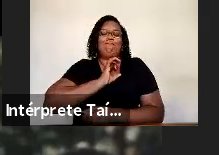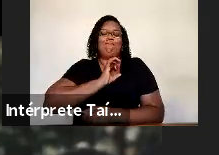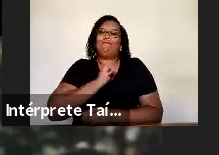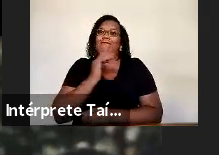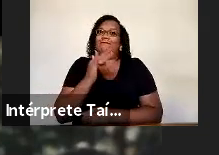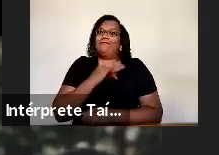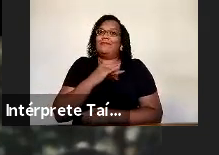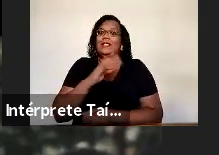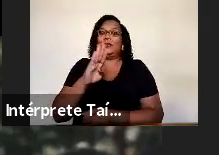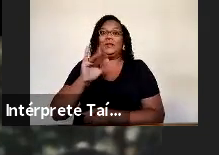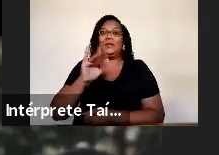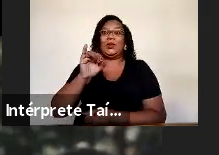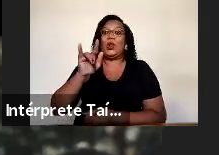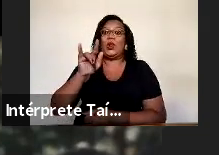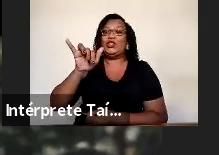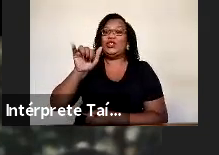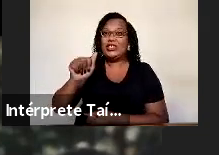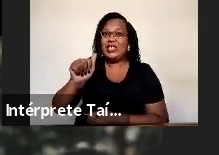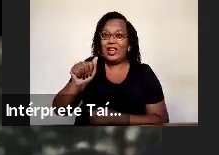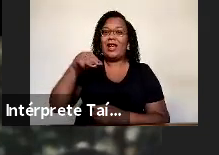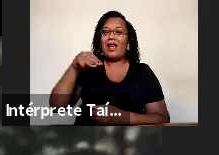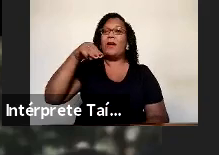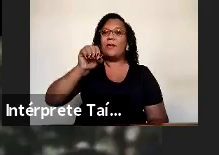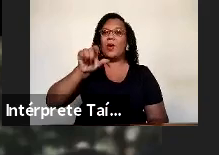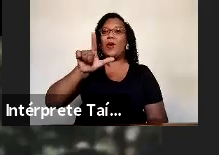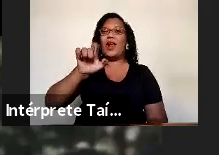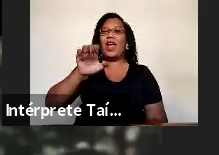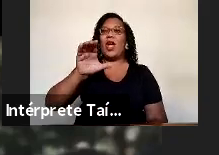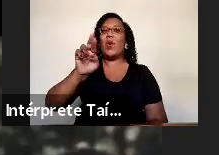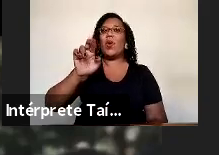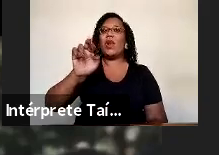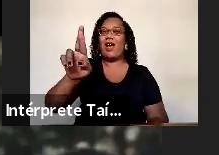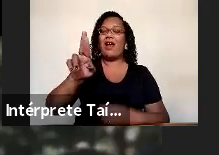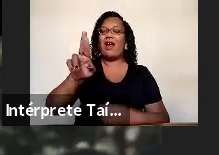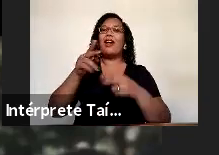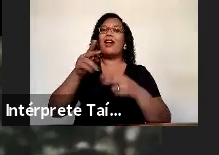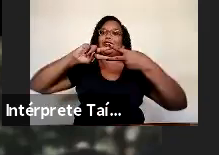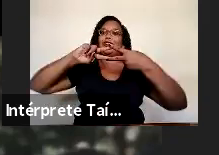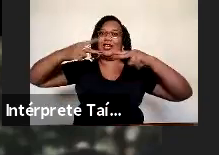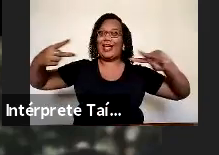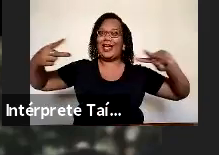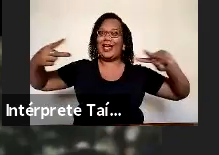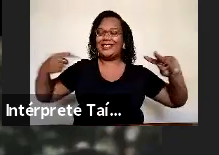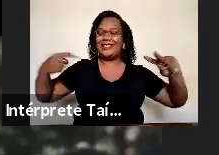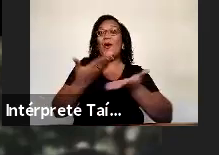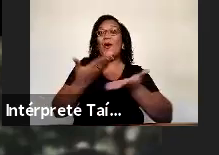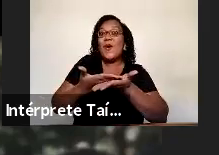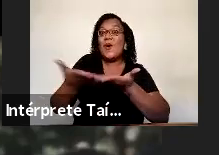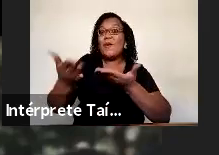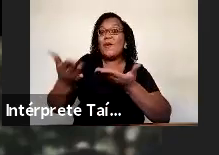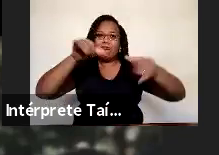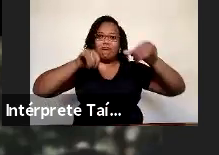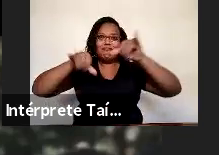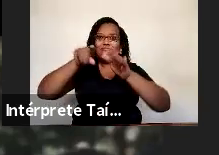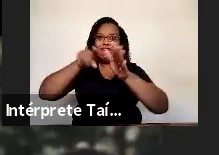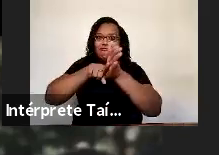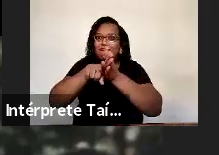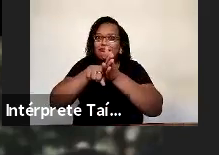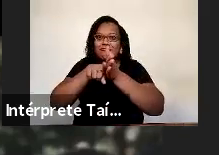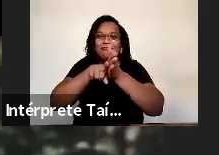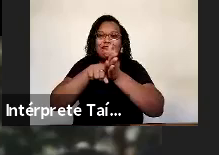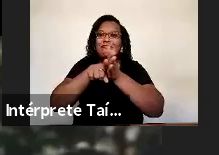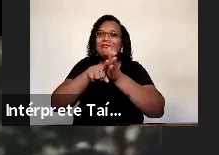I started my internship at the Federal University of Rio de Janeiro. And it was amazing. I loved it. I had found my